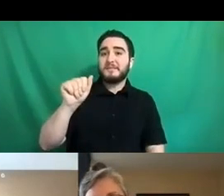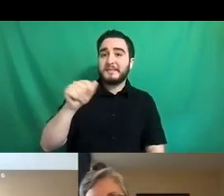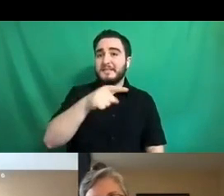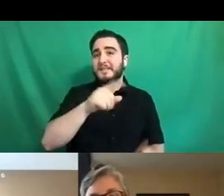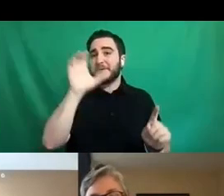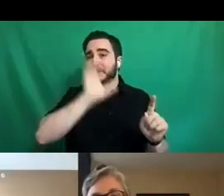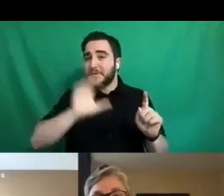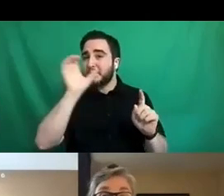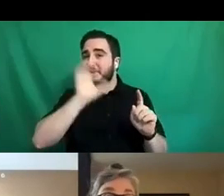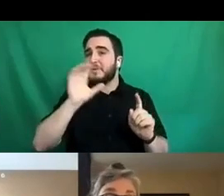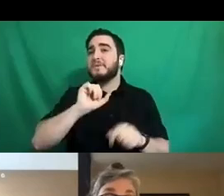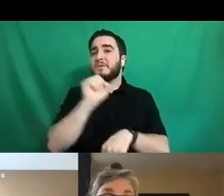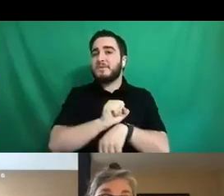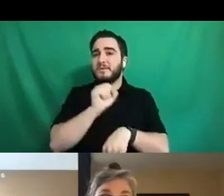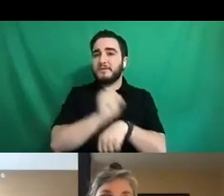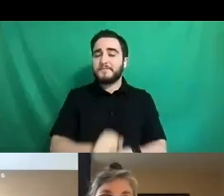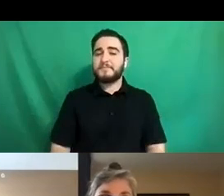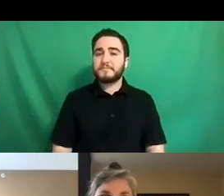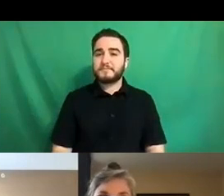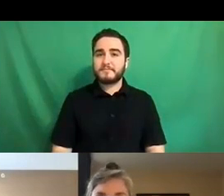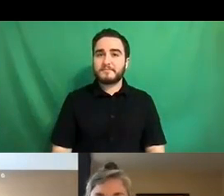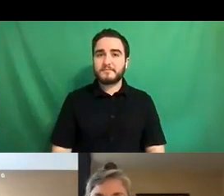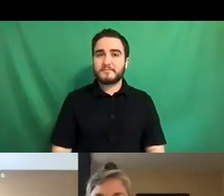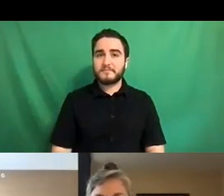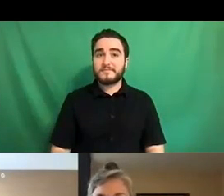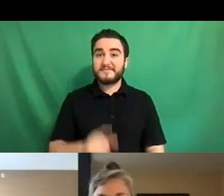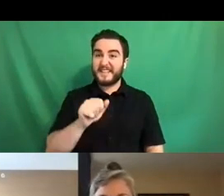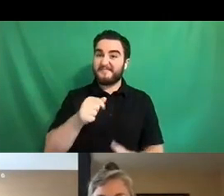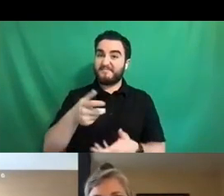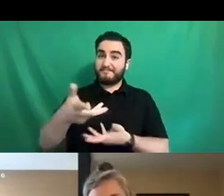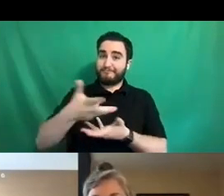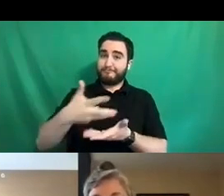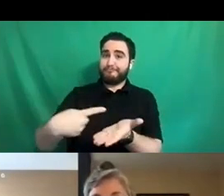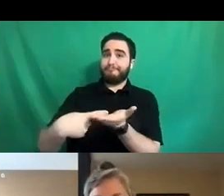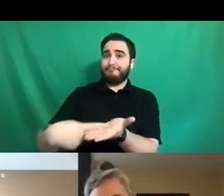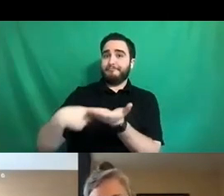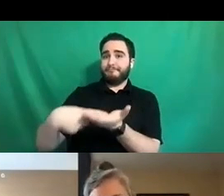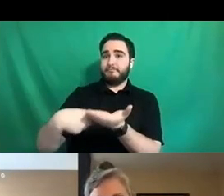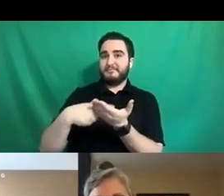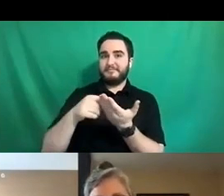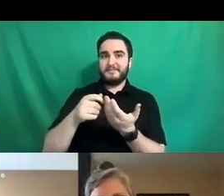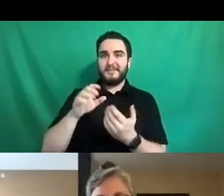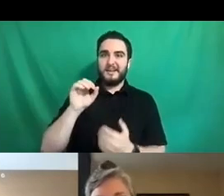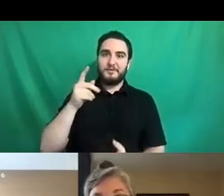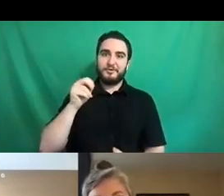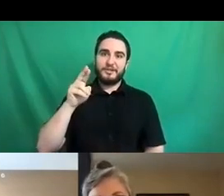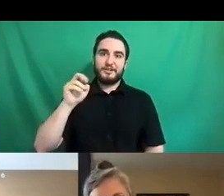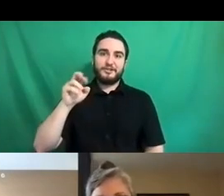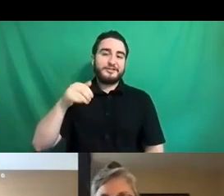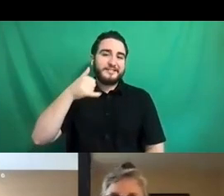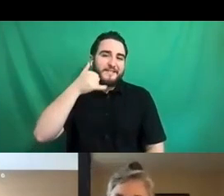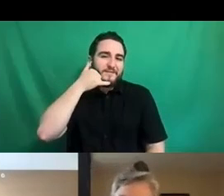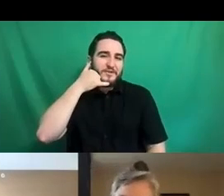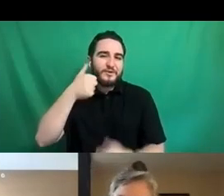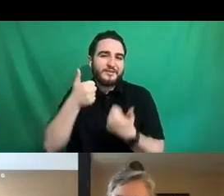job. That whole interaction, that kind of operator game that continues to happen, the telephone game, you know,